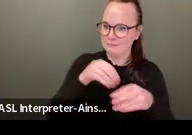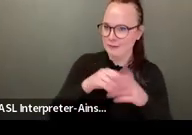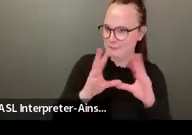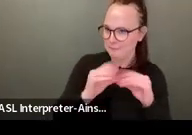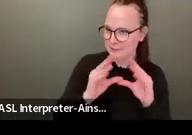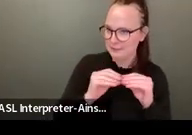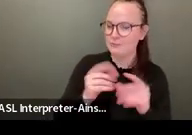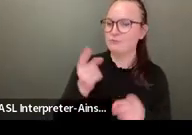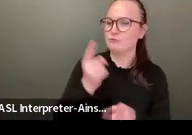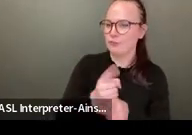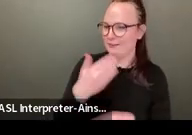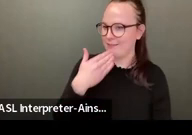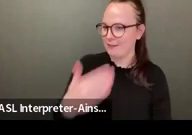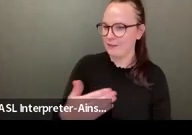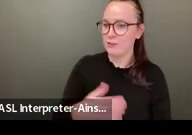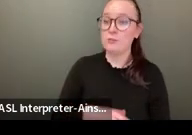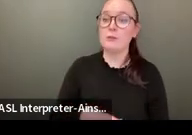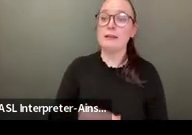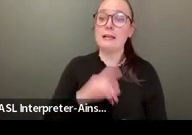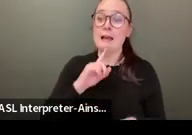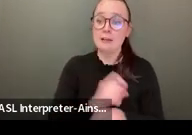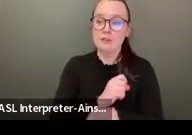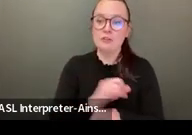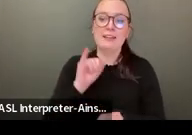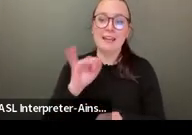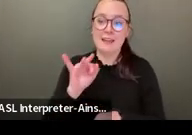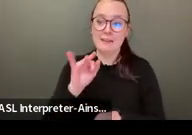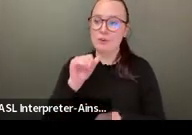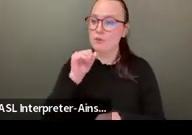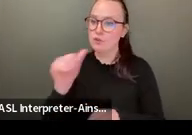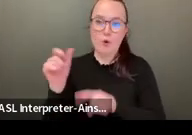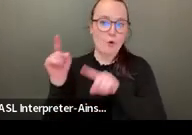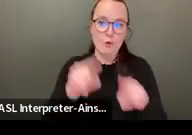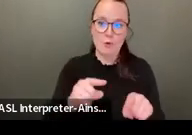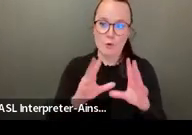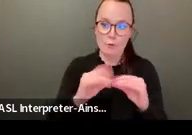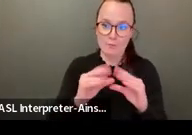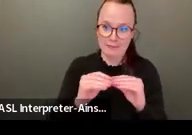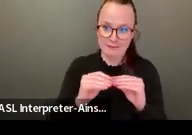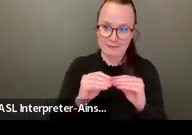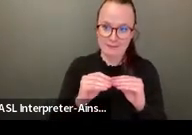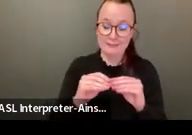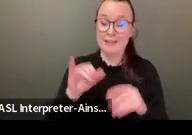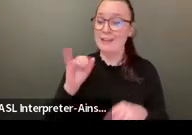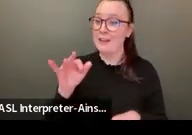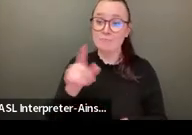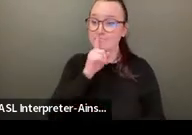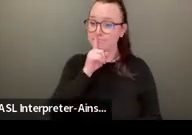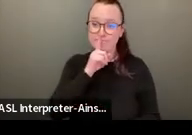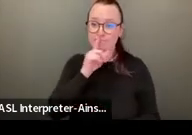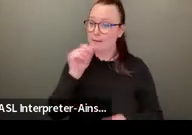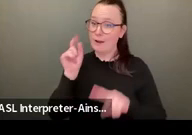actually if they do not attend the meeting. They cannot waive their 7-day notice if they are not at a meeting.